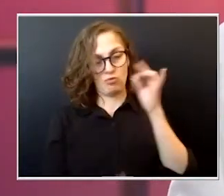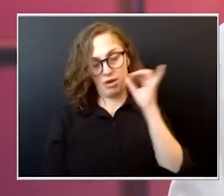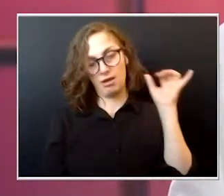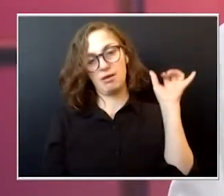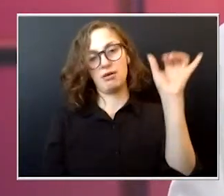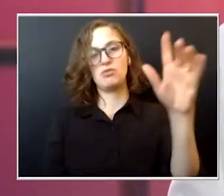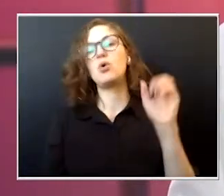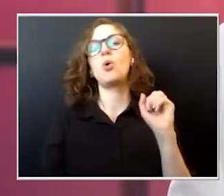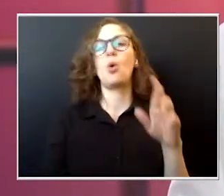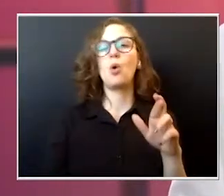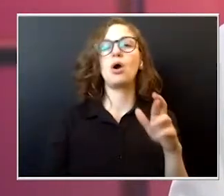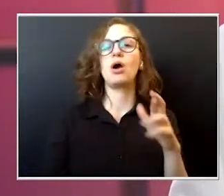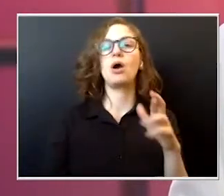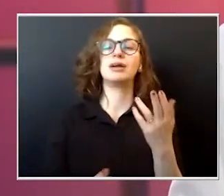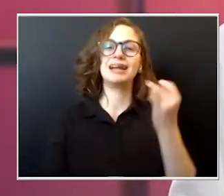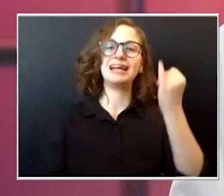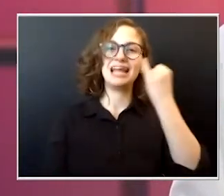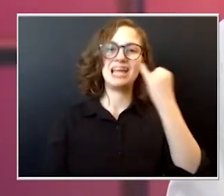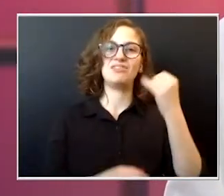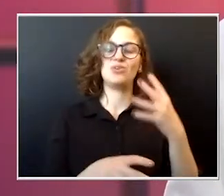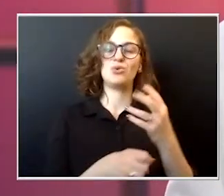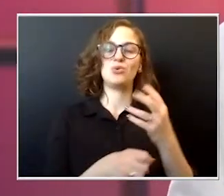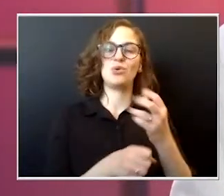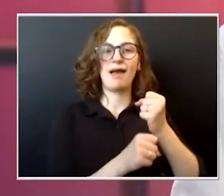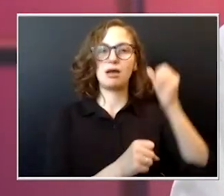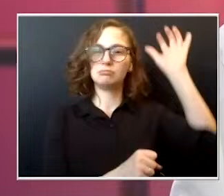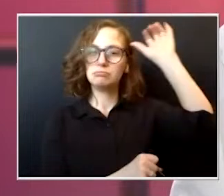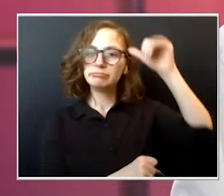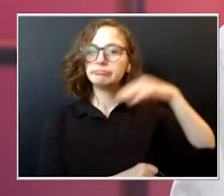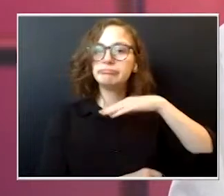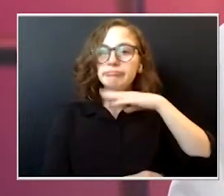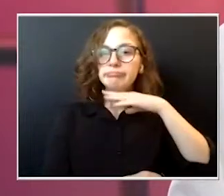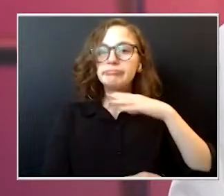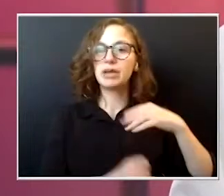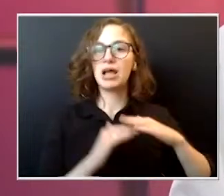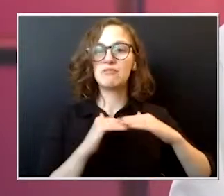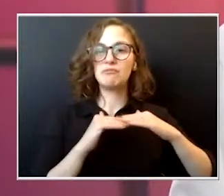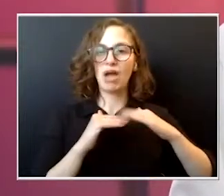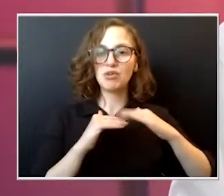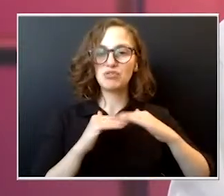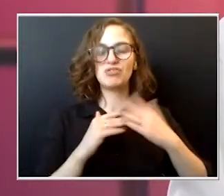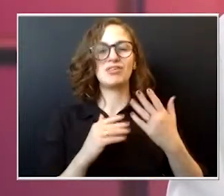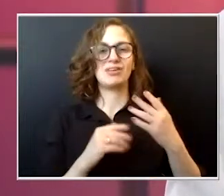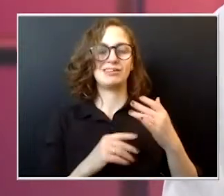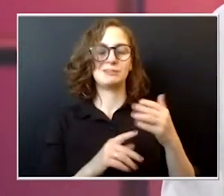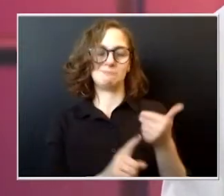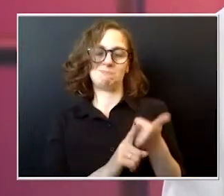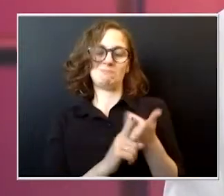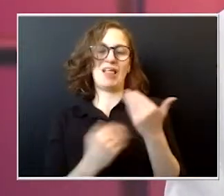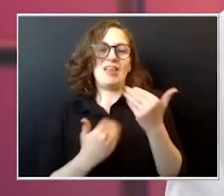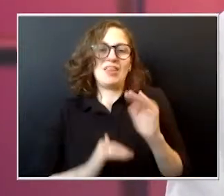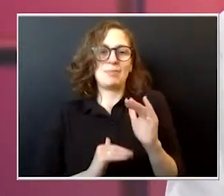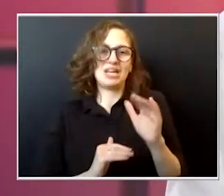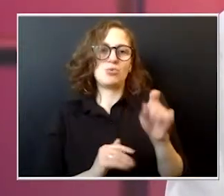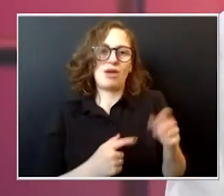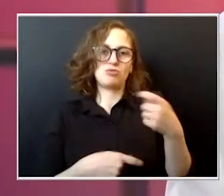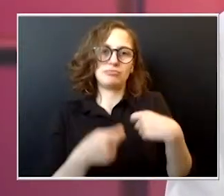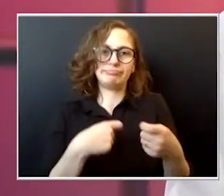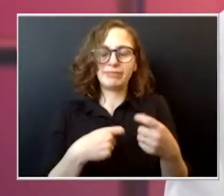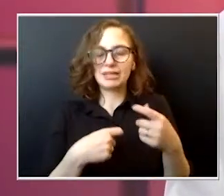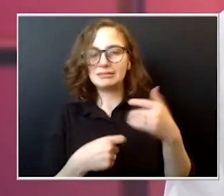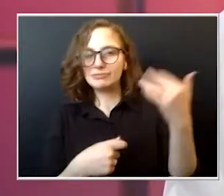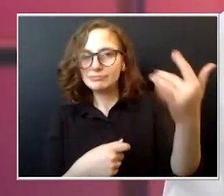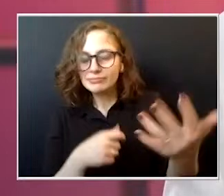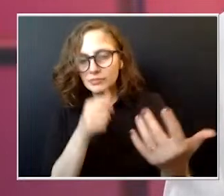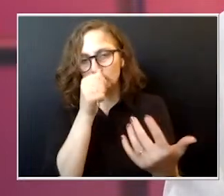bioprosthetic valve that is not infinite. You know, it has a limited durability. So, but